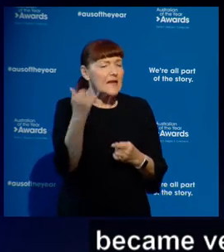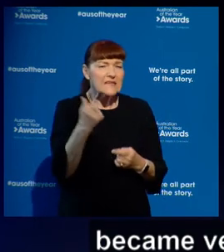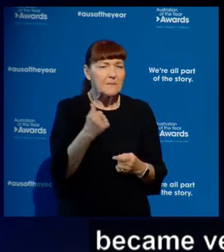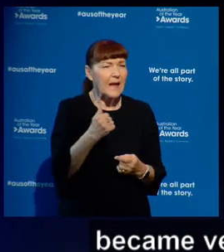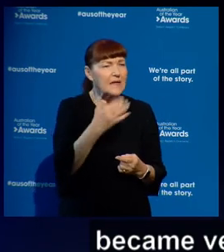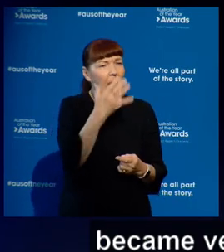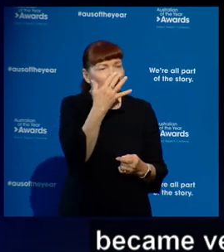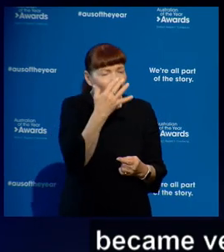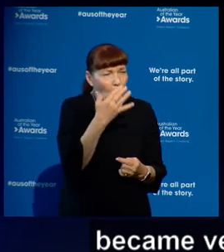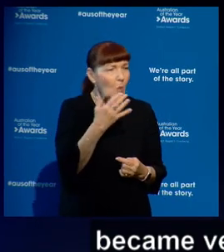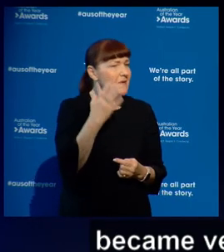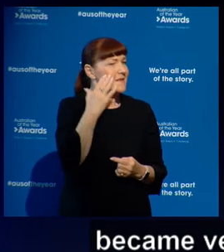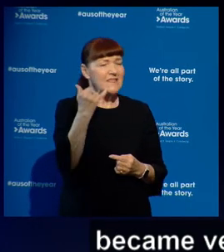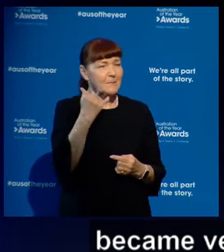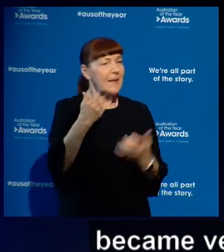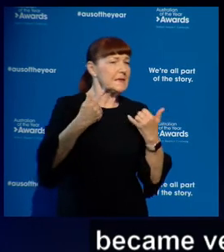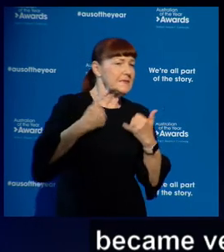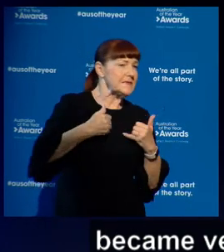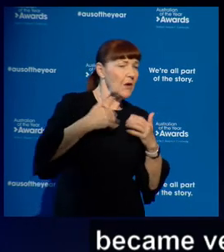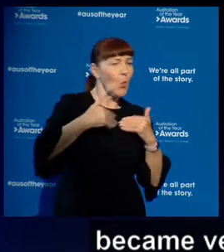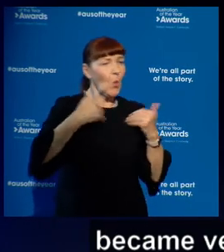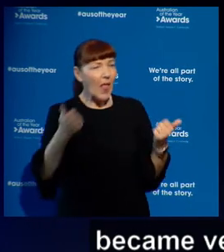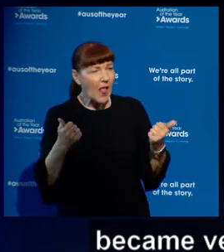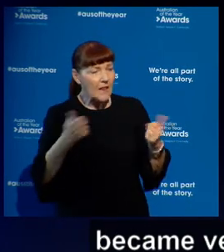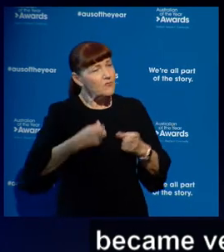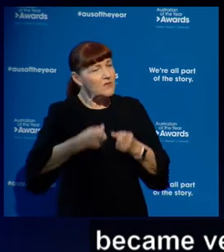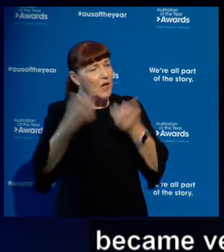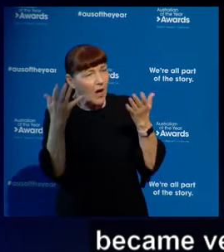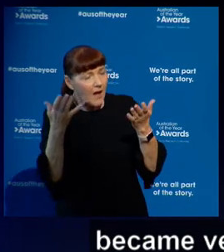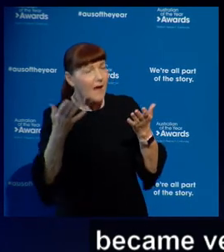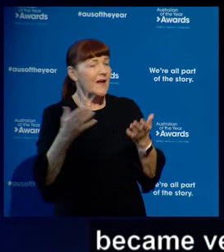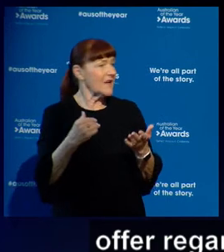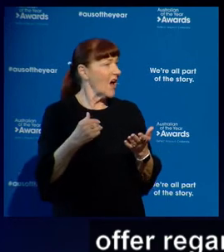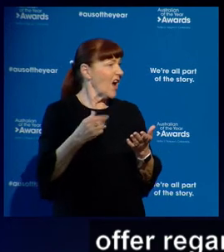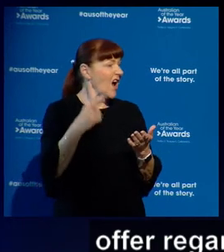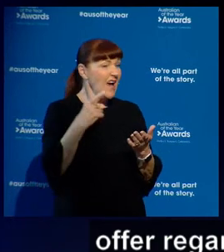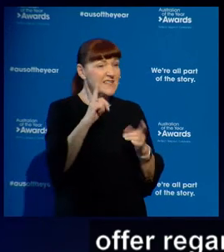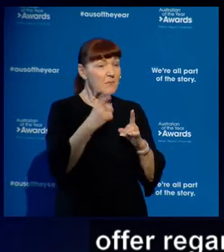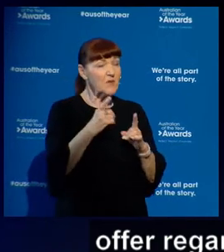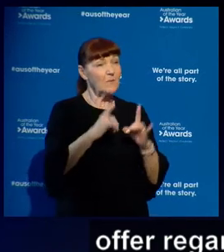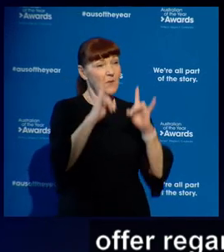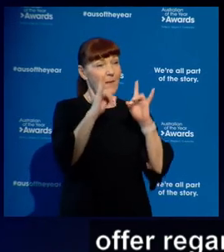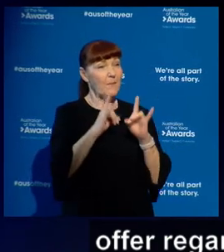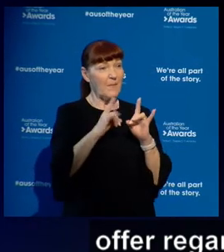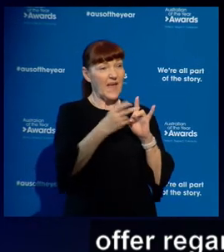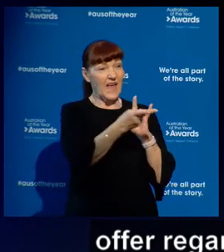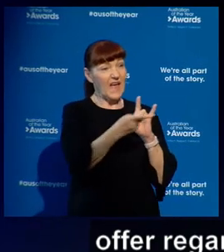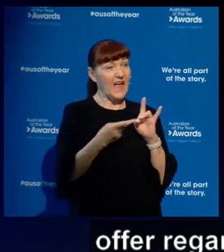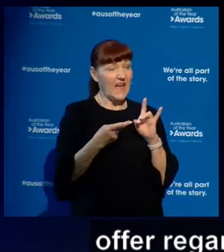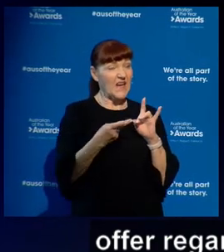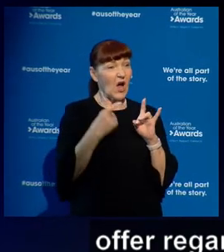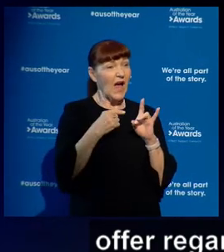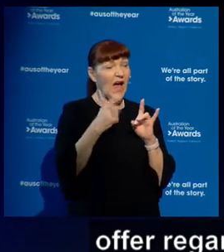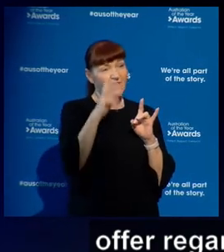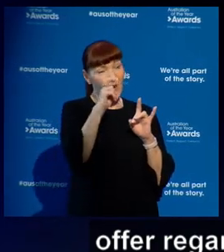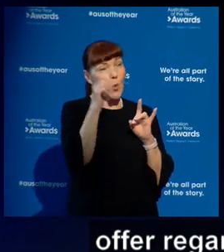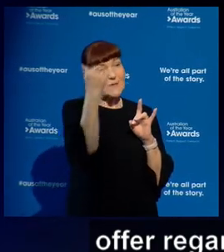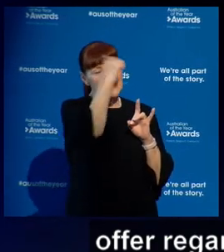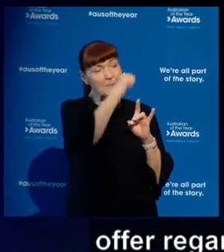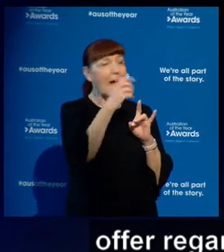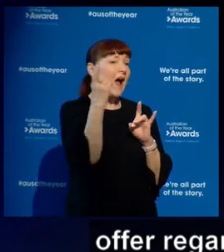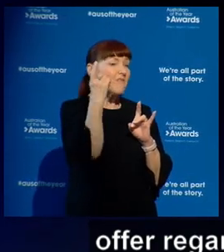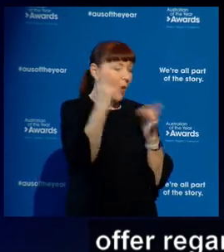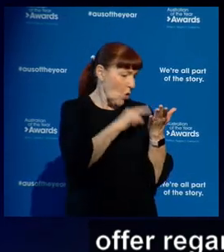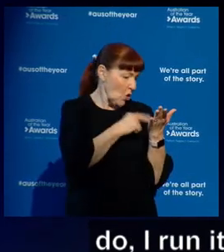capacity. This project that I do, I run it from bed with a smartphone. You know, I'm very lucky that we have tens of